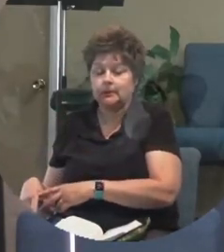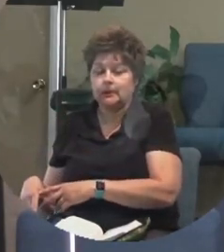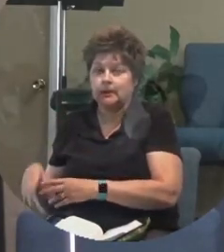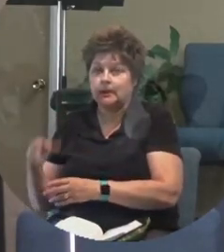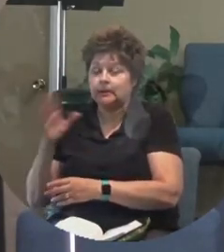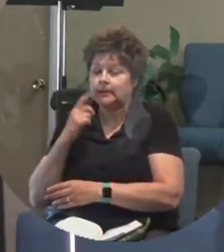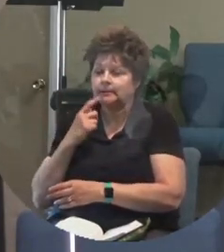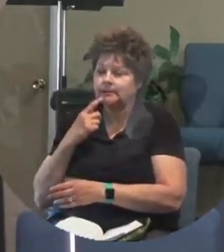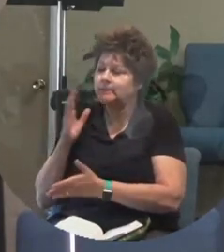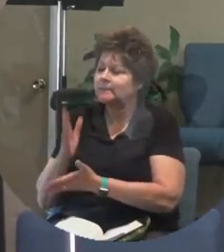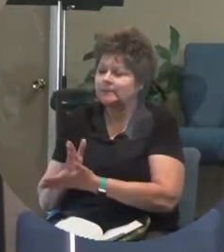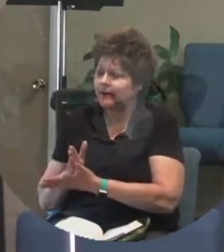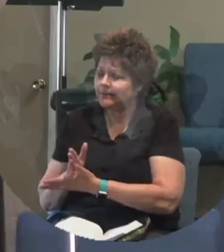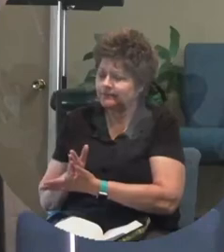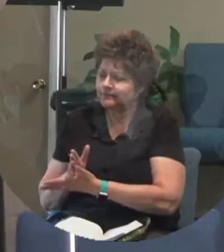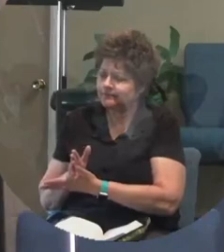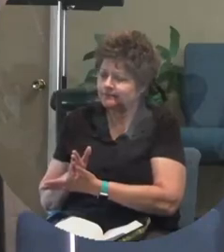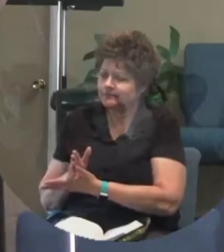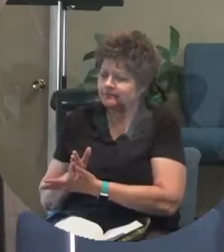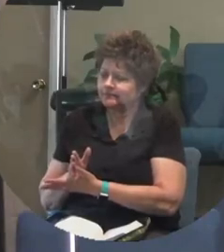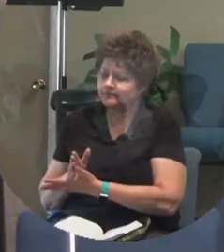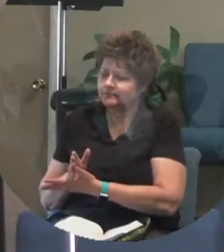says is stop it.